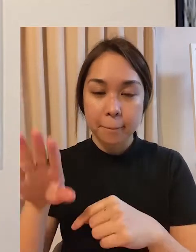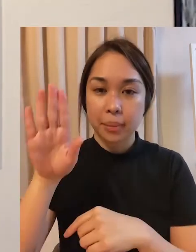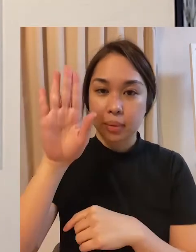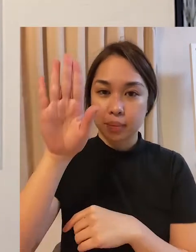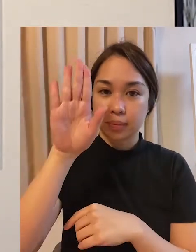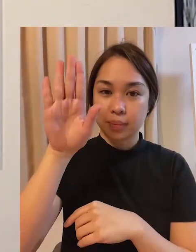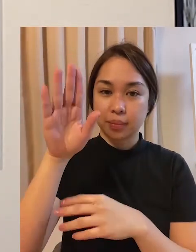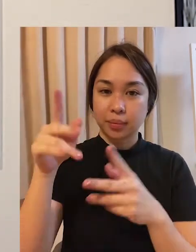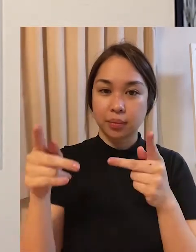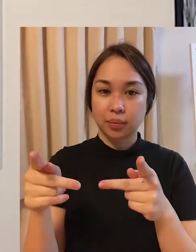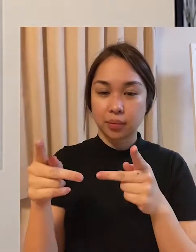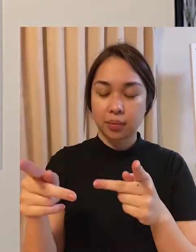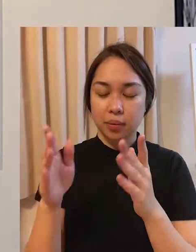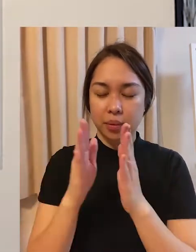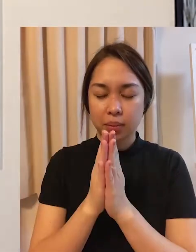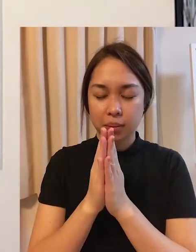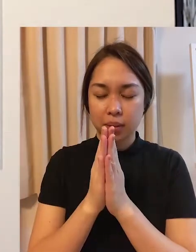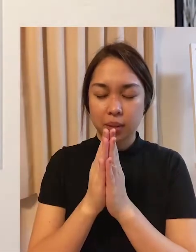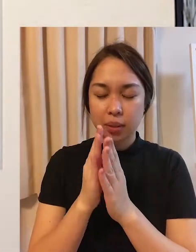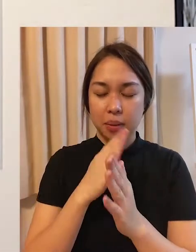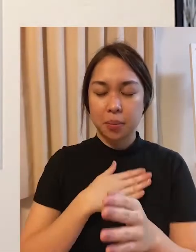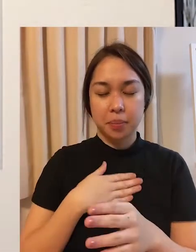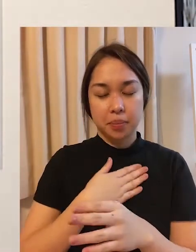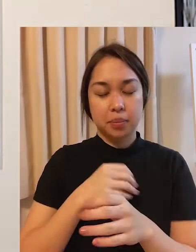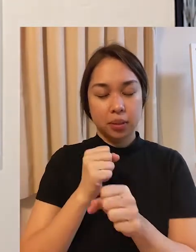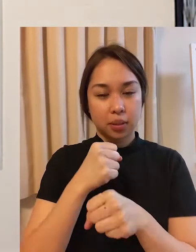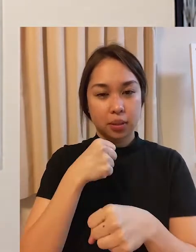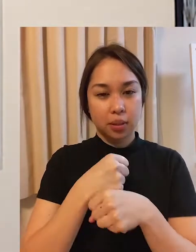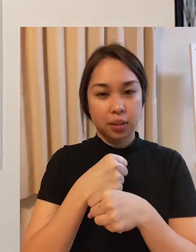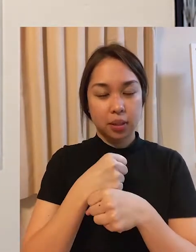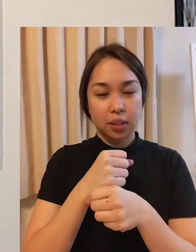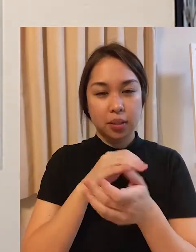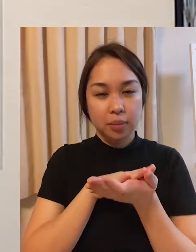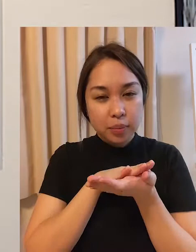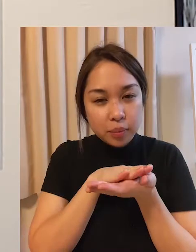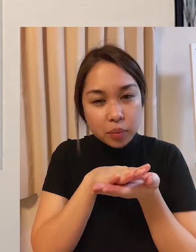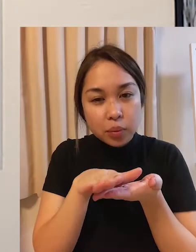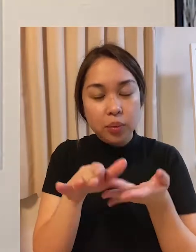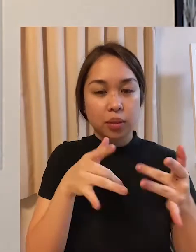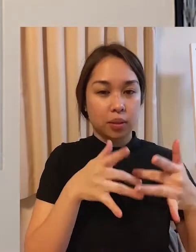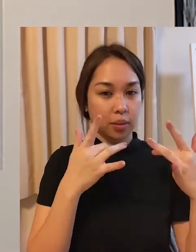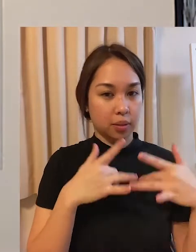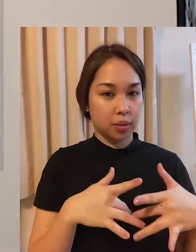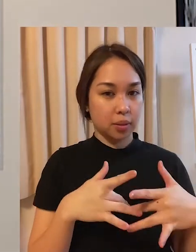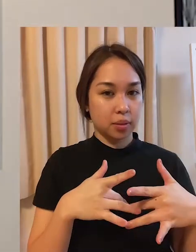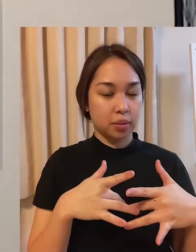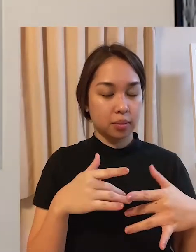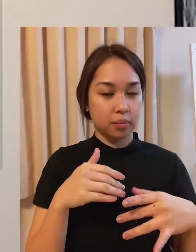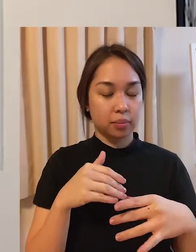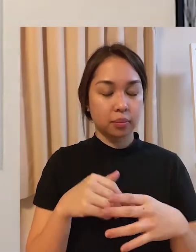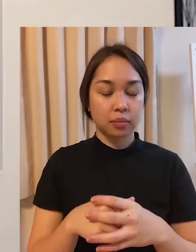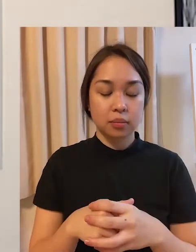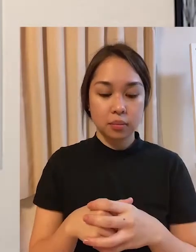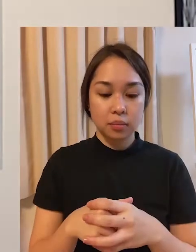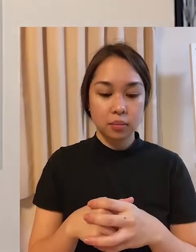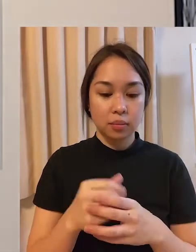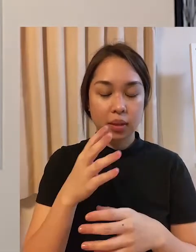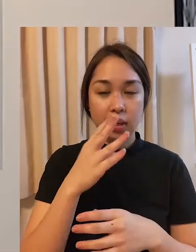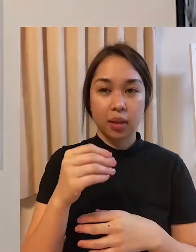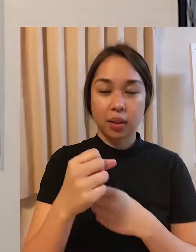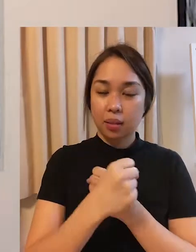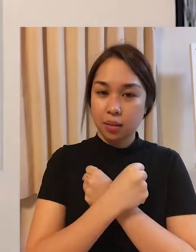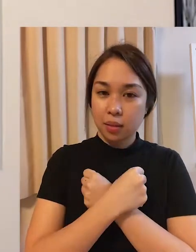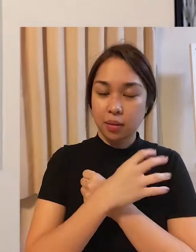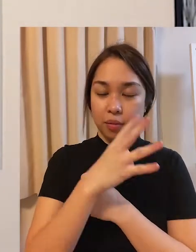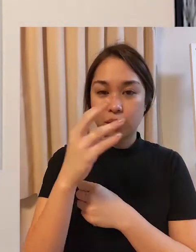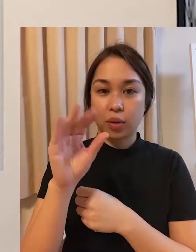heart and renew a steadfast spirit within us. In love and mercy, You have redeemed us. You have